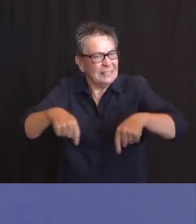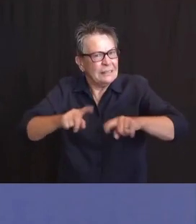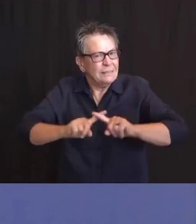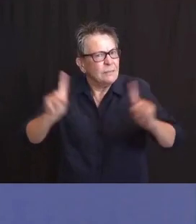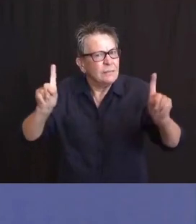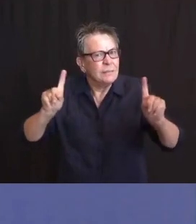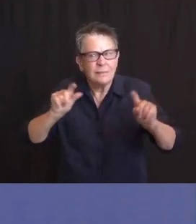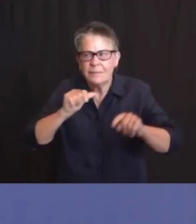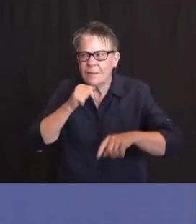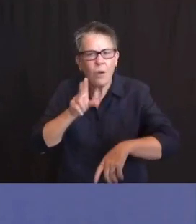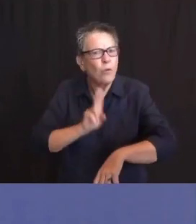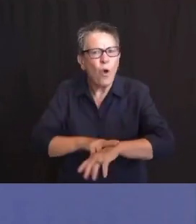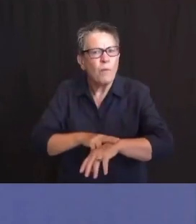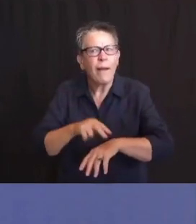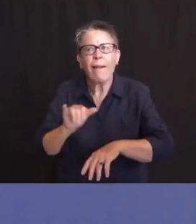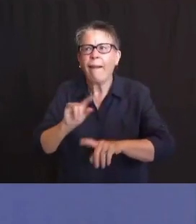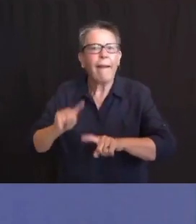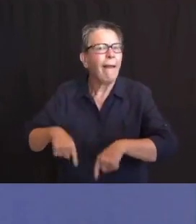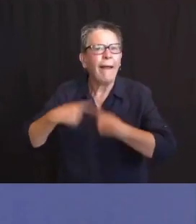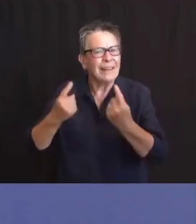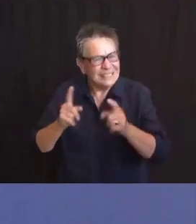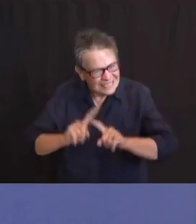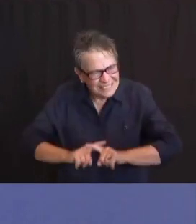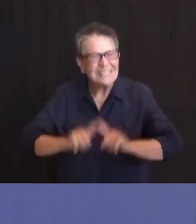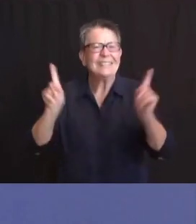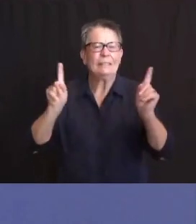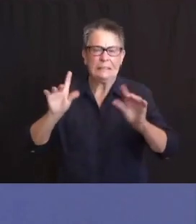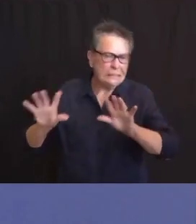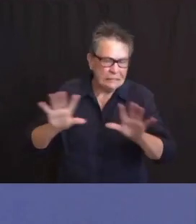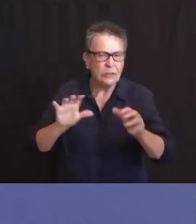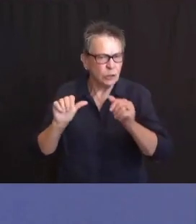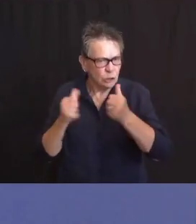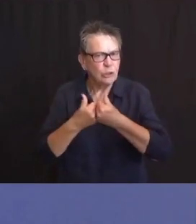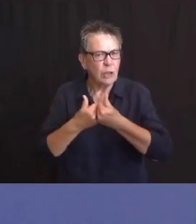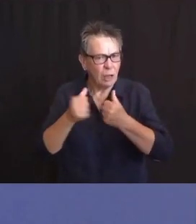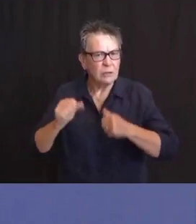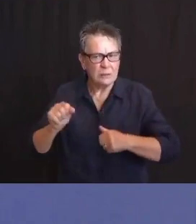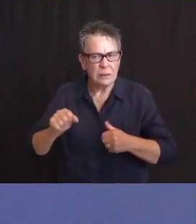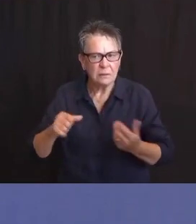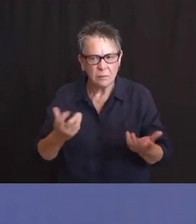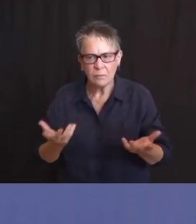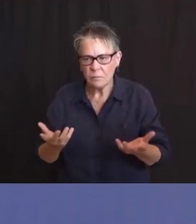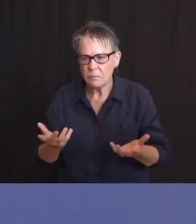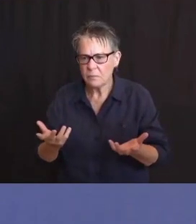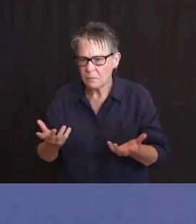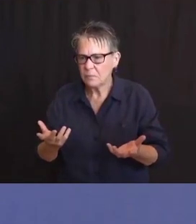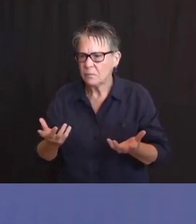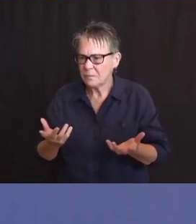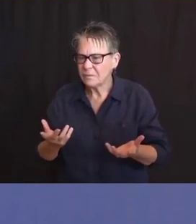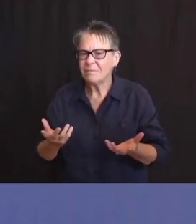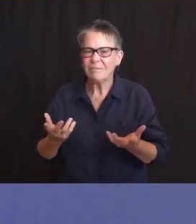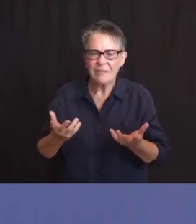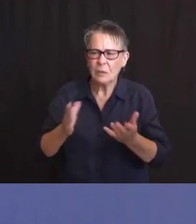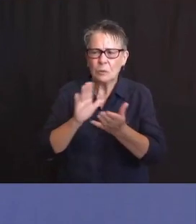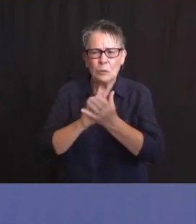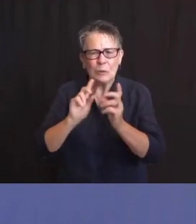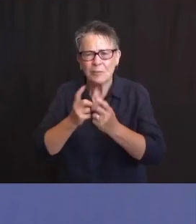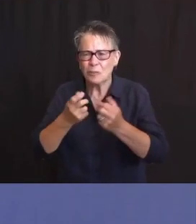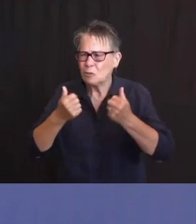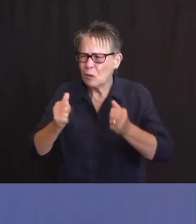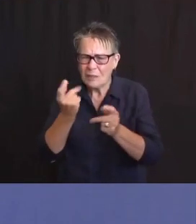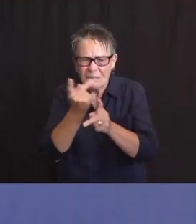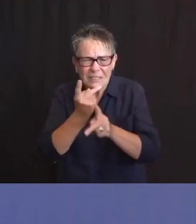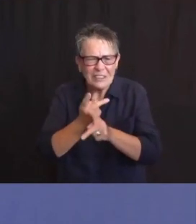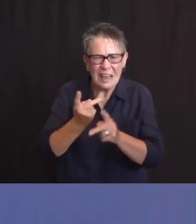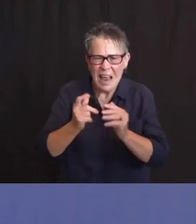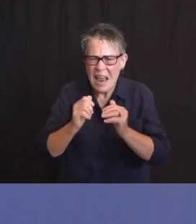bear with us on that. Again, this is, the districts are polishing off their plans, and both Department of Ed, Department of Health, and